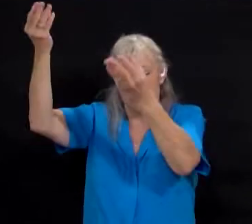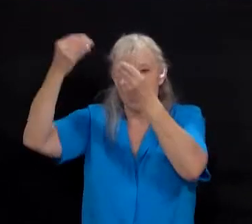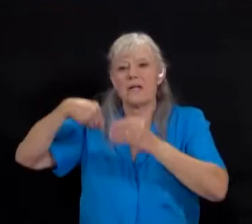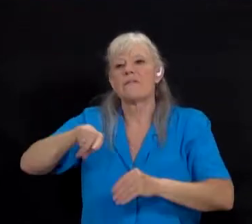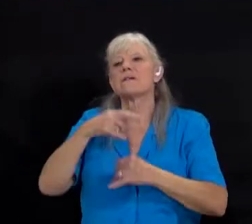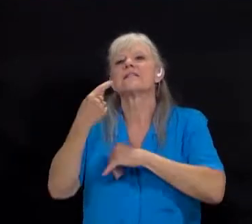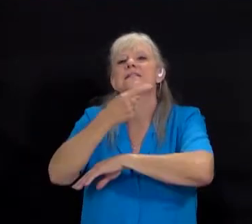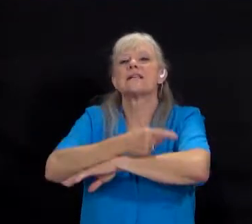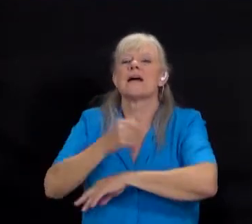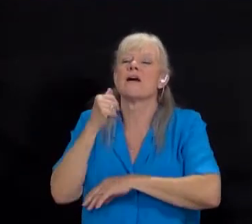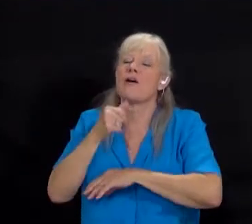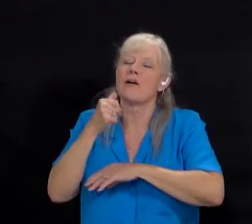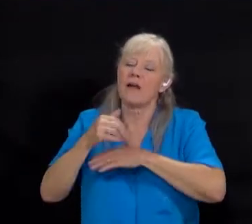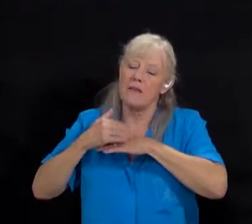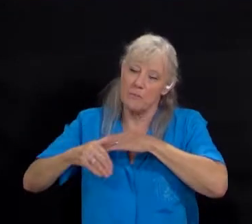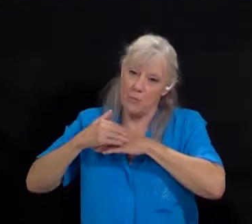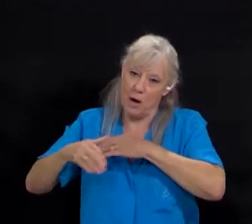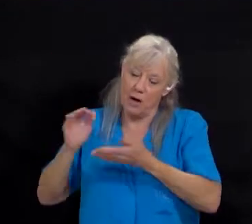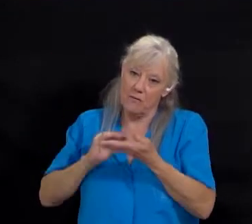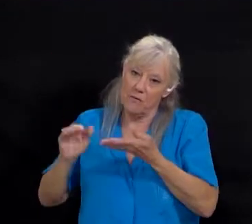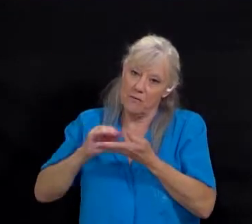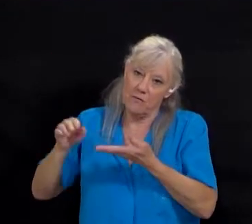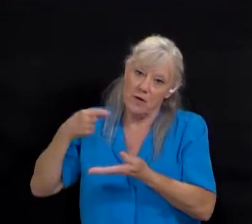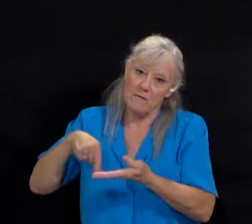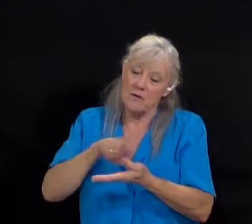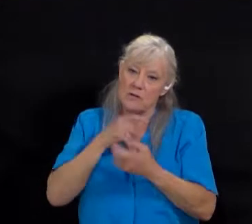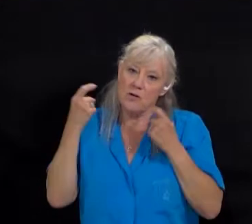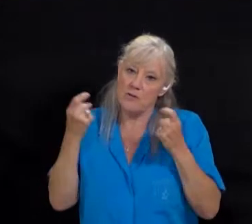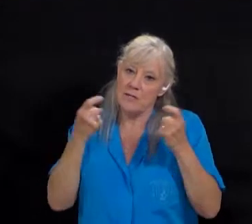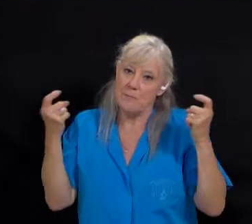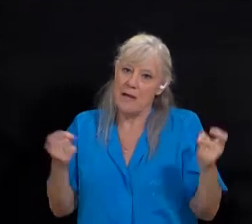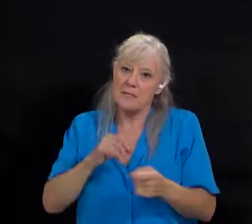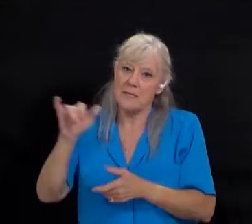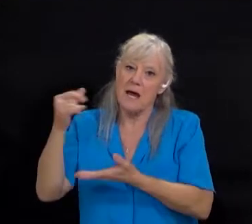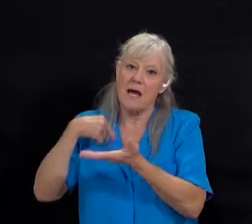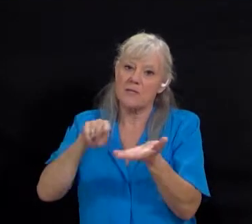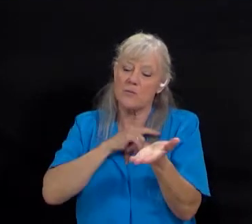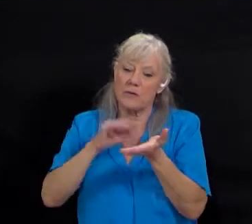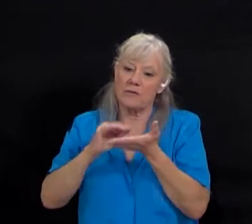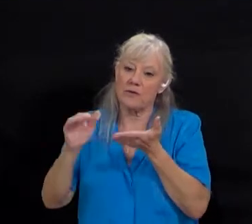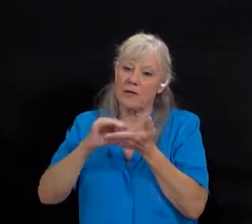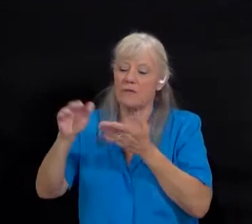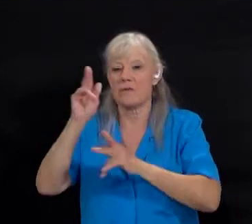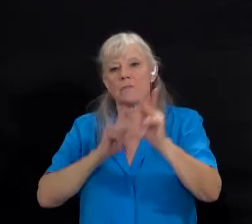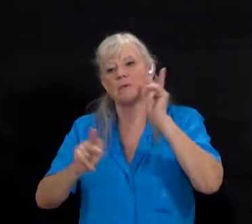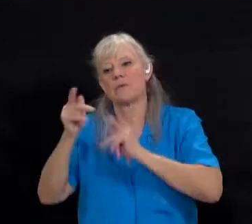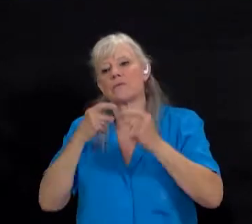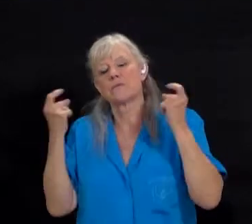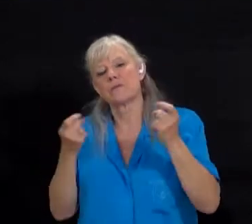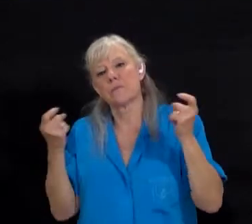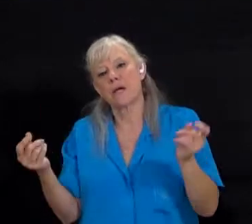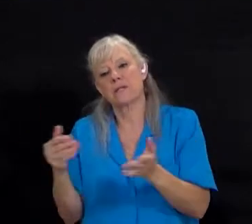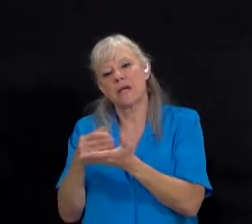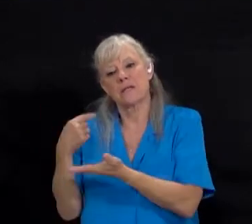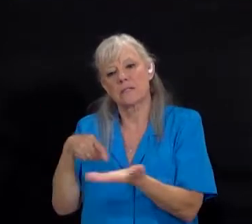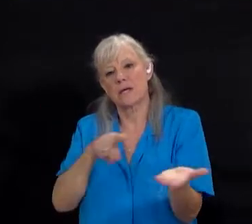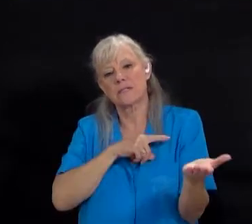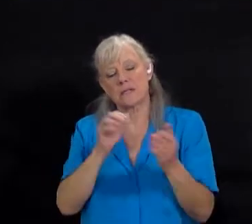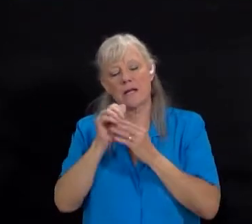day our daily bread, and forgive us our trespasses, as we forgive those who trespass against